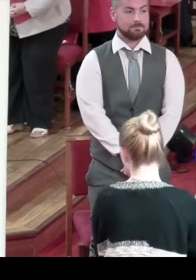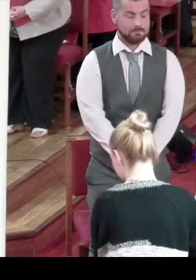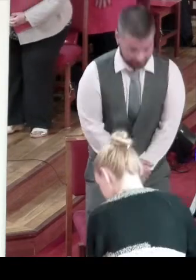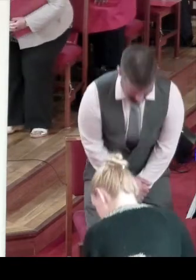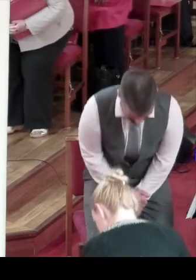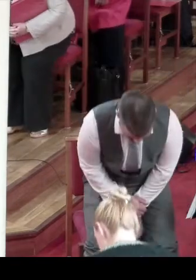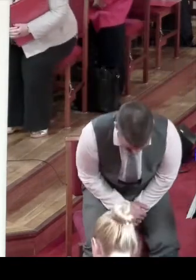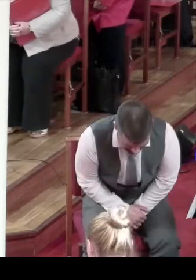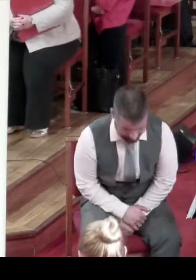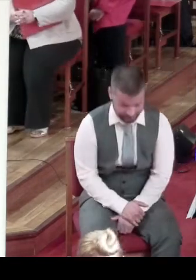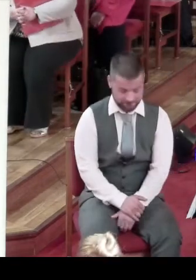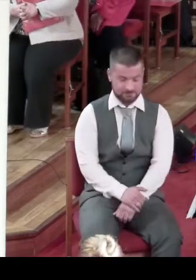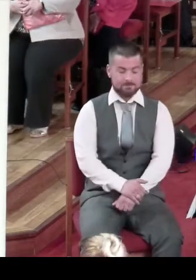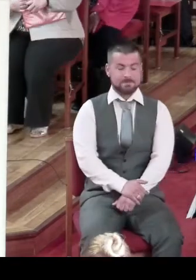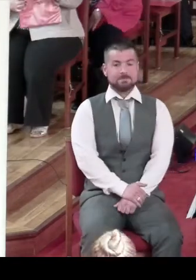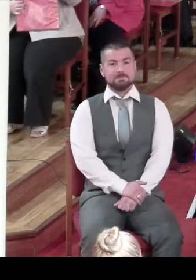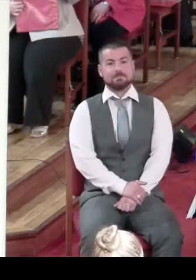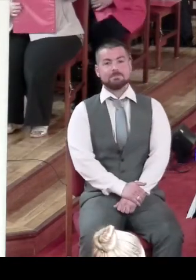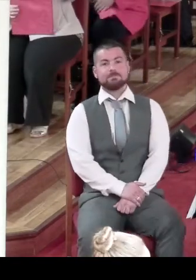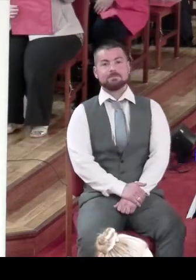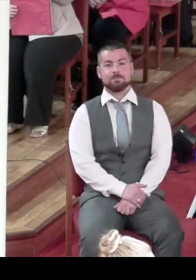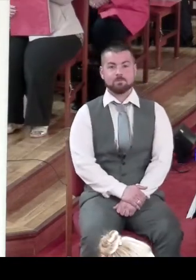Please take your seats.